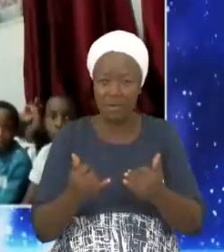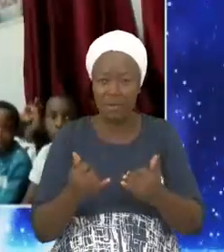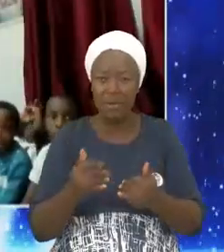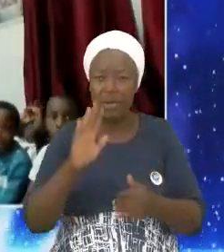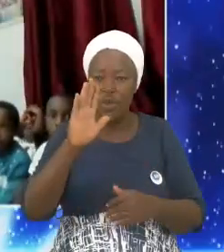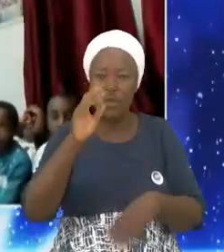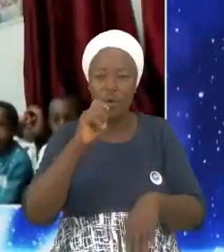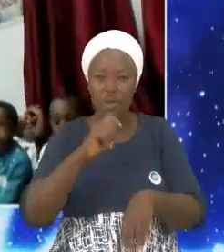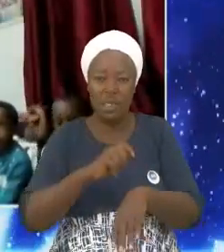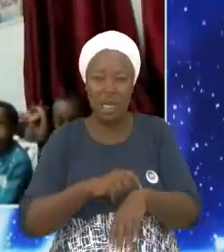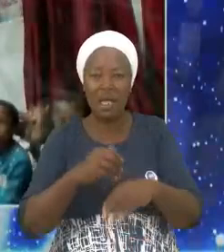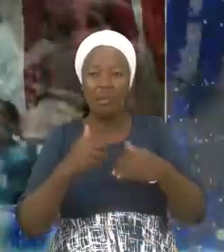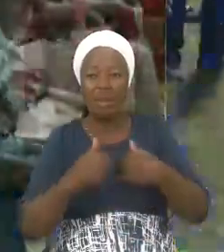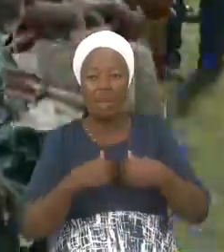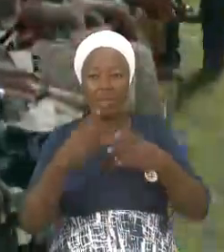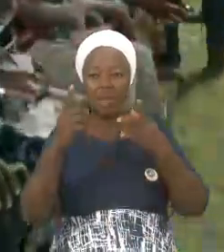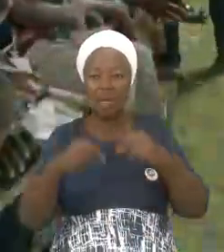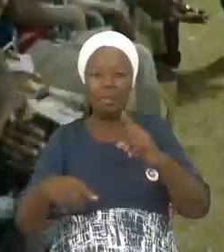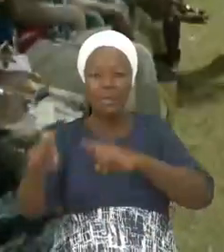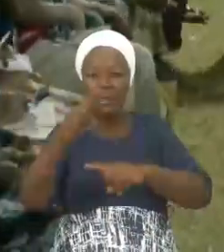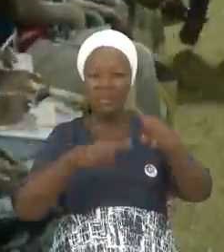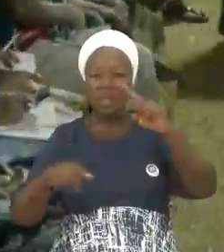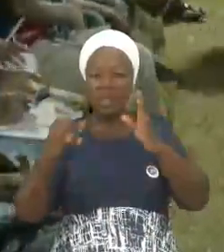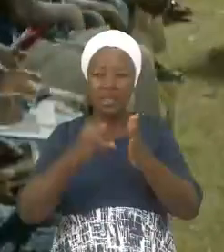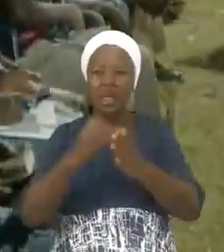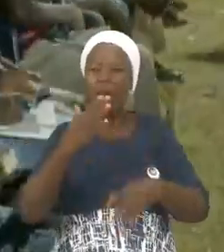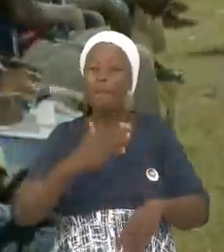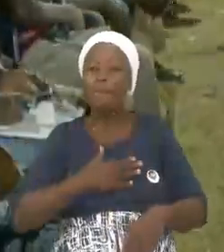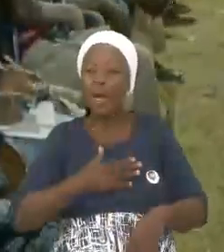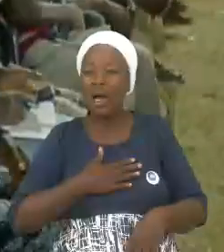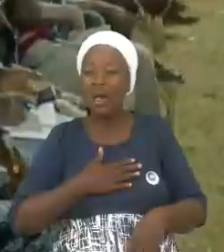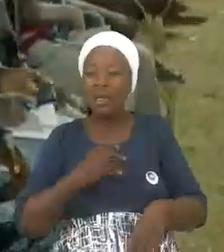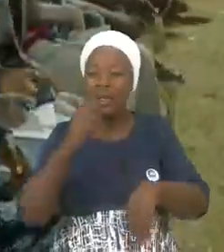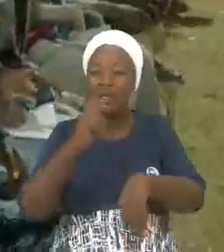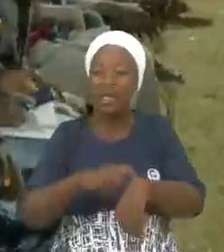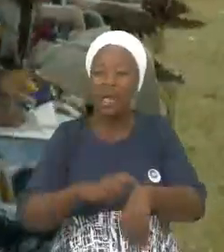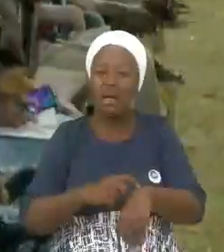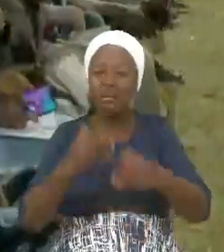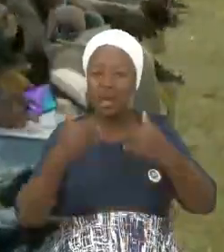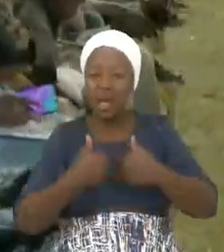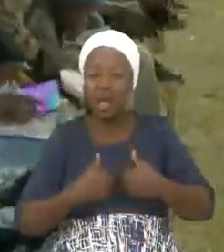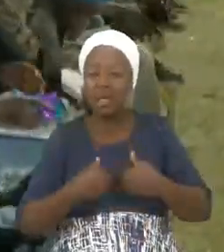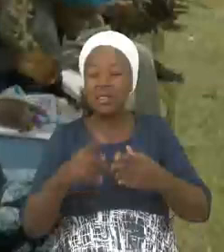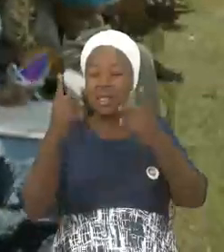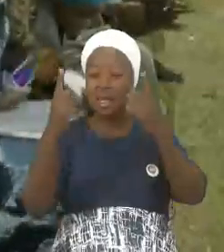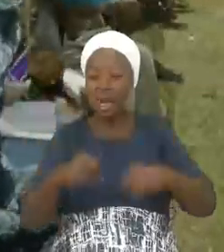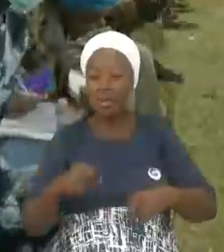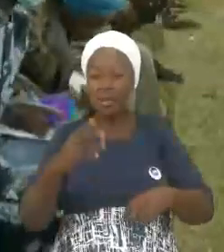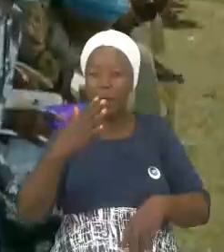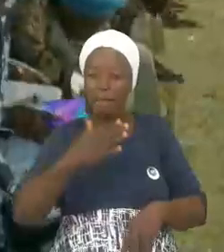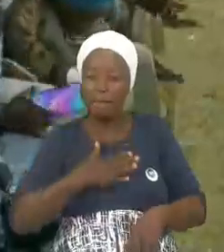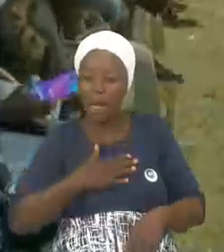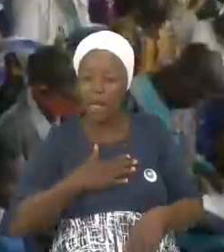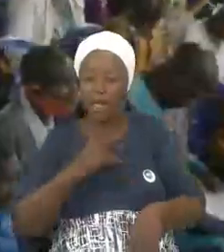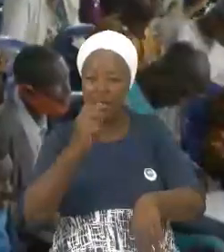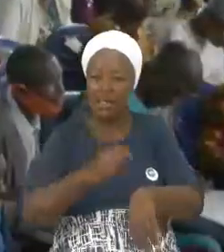time has come. Say, my time has come. Say it, my time has come. For